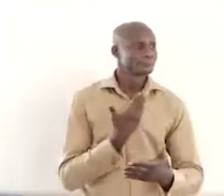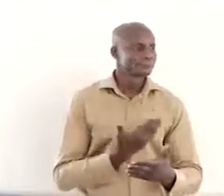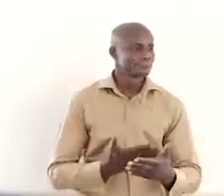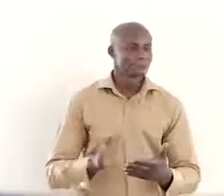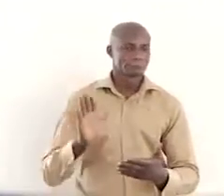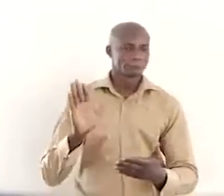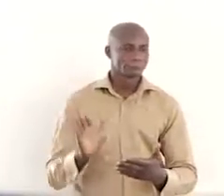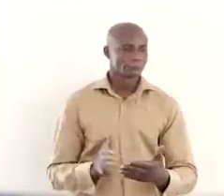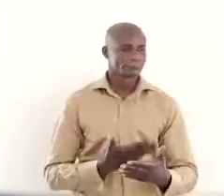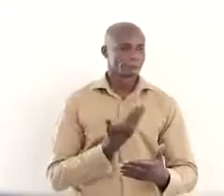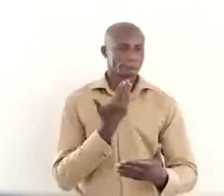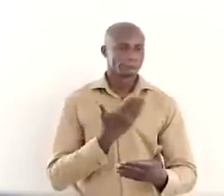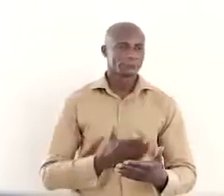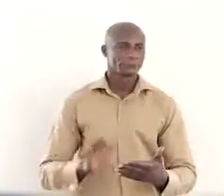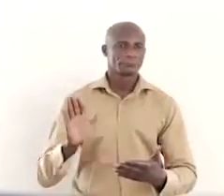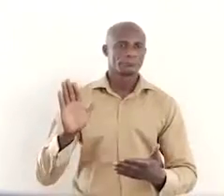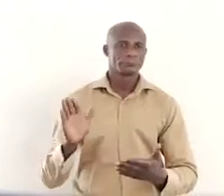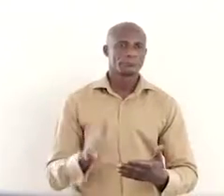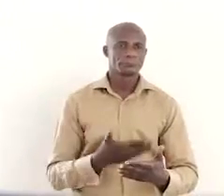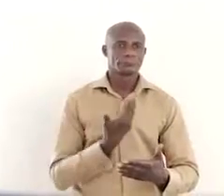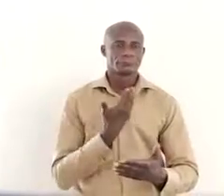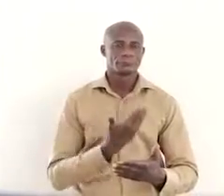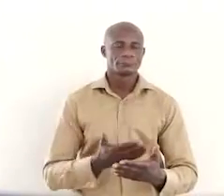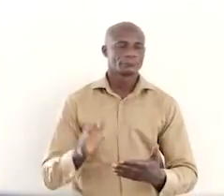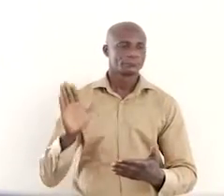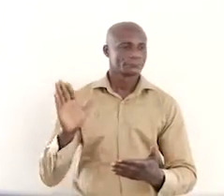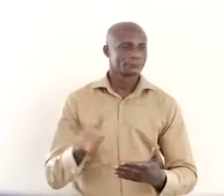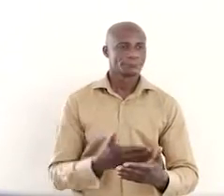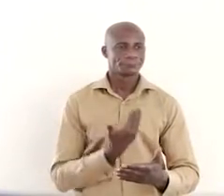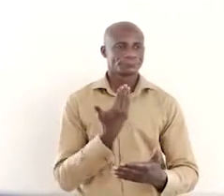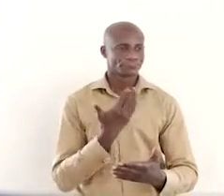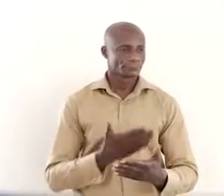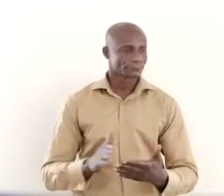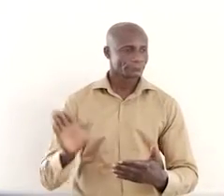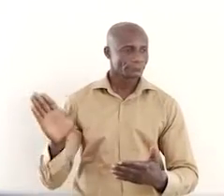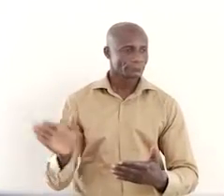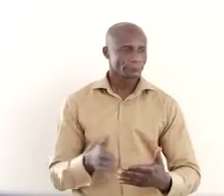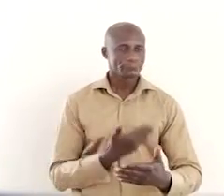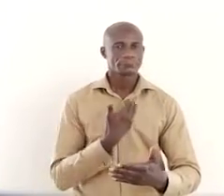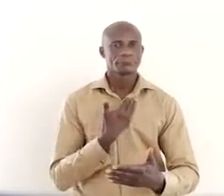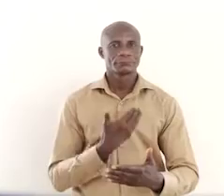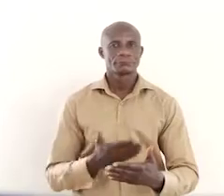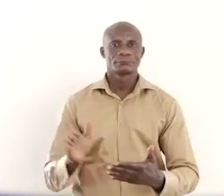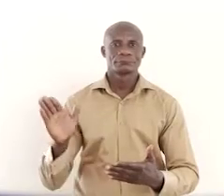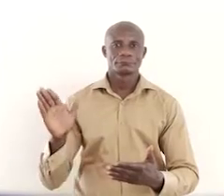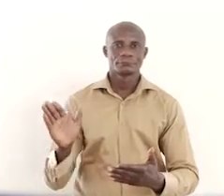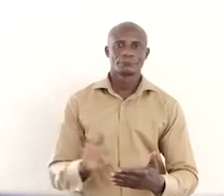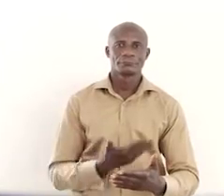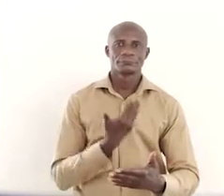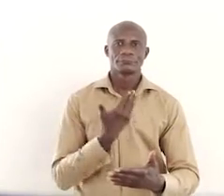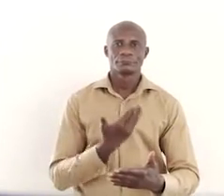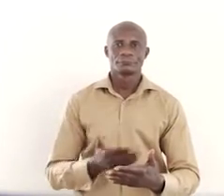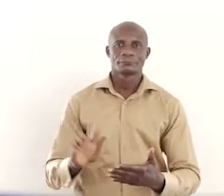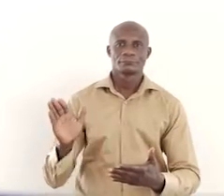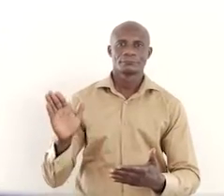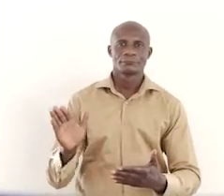arise from the scene of the Paschal mystery, and with an angelic chant I proclaim